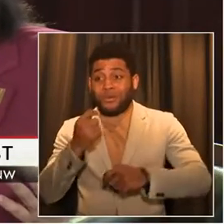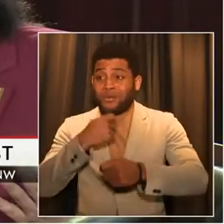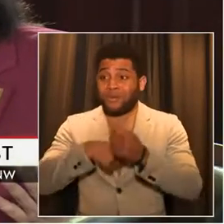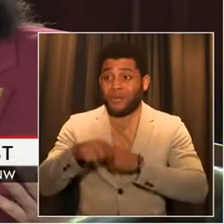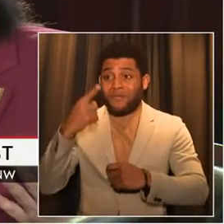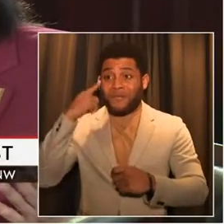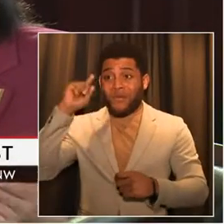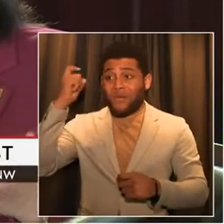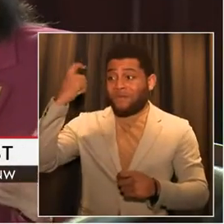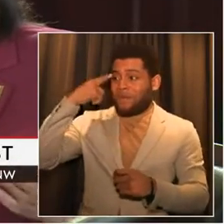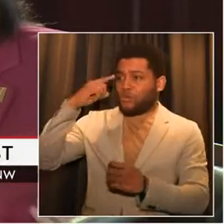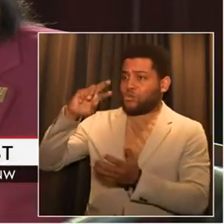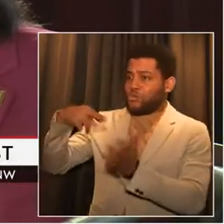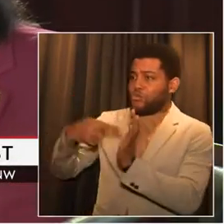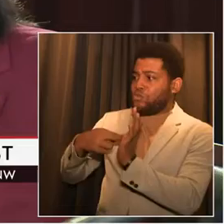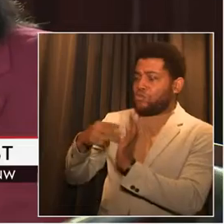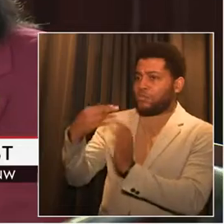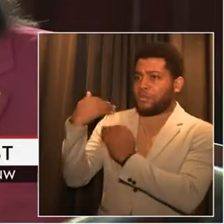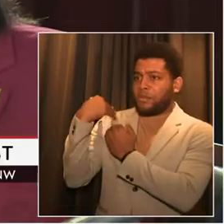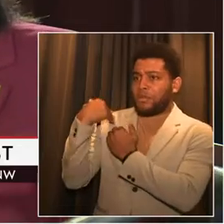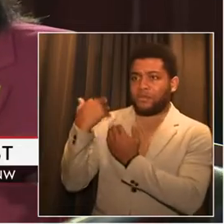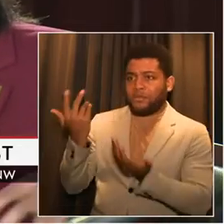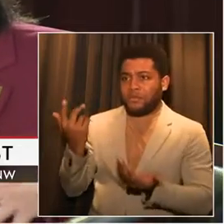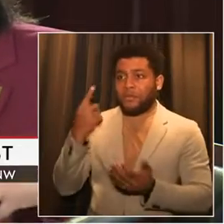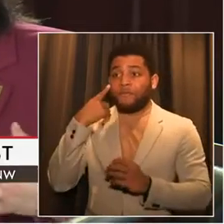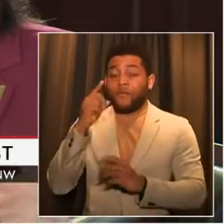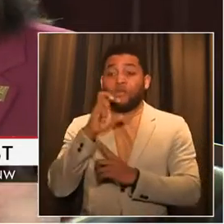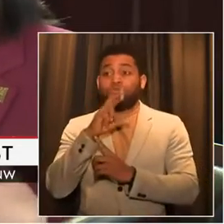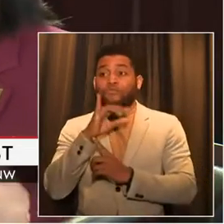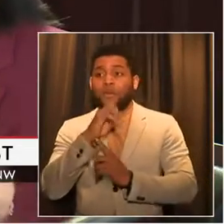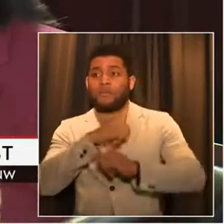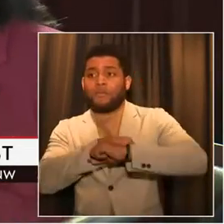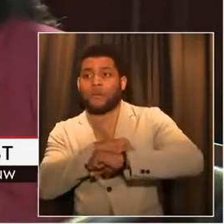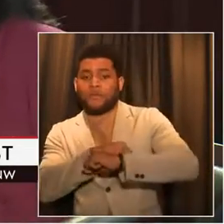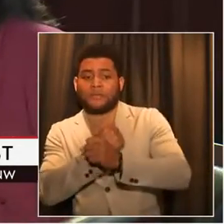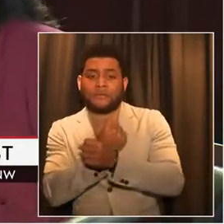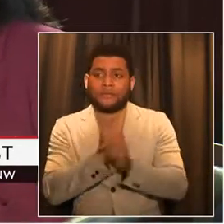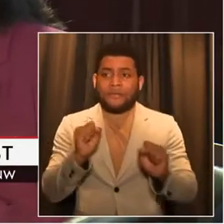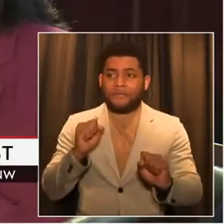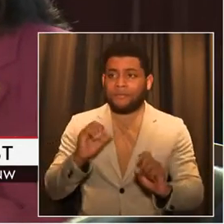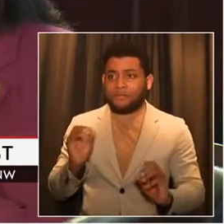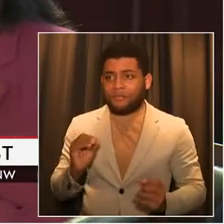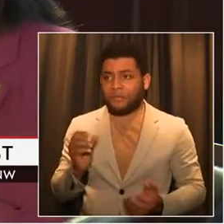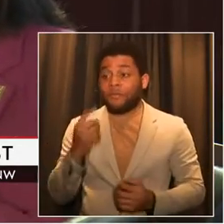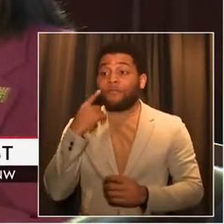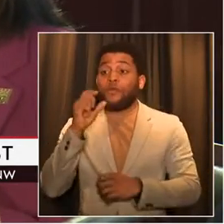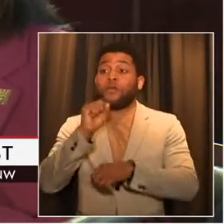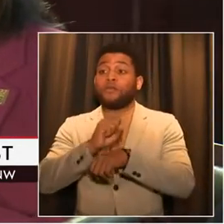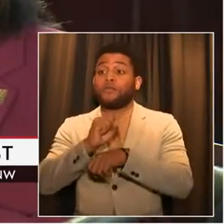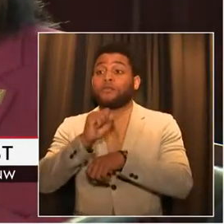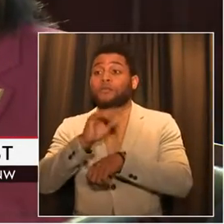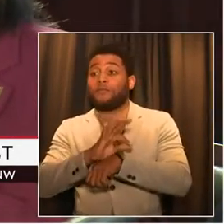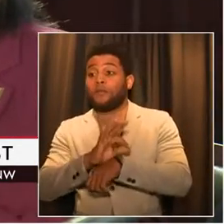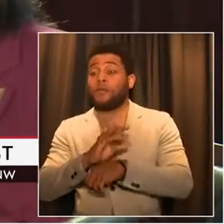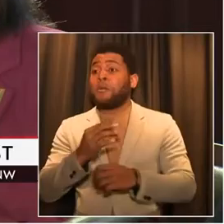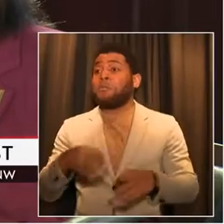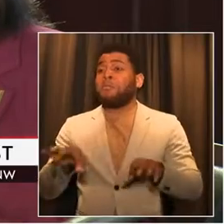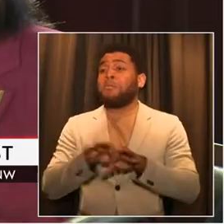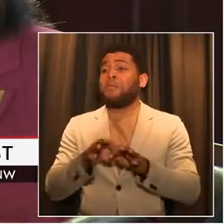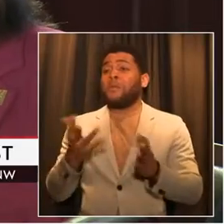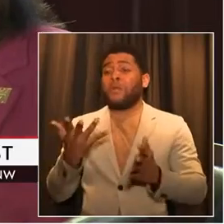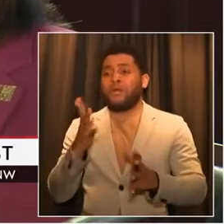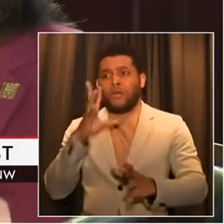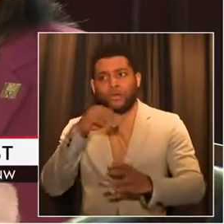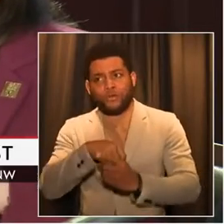in responsibility for crime and safety. What the task force is doing, and why it's so important to include the downtown DC bid and the Golden